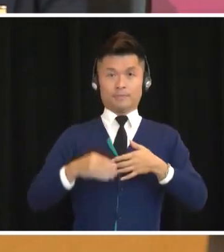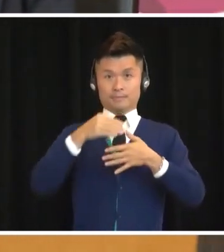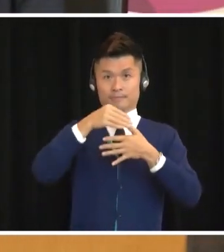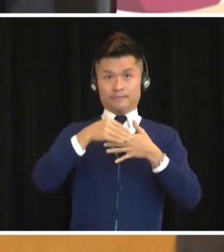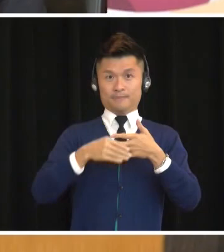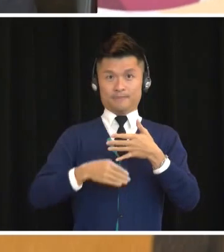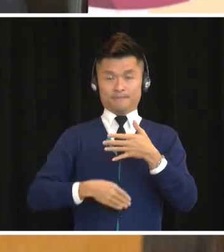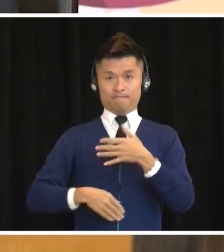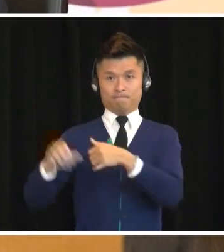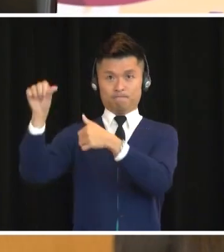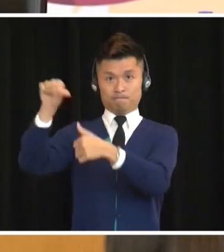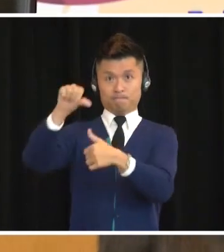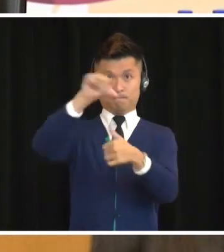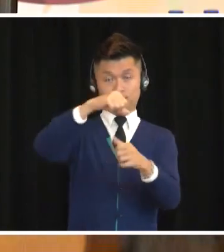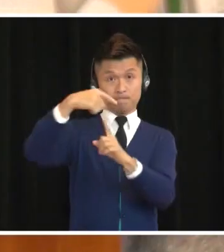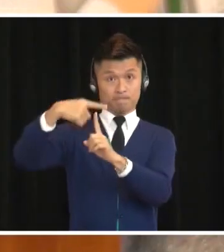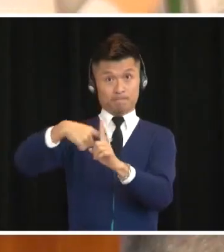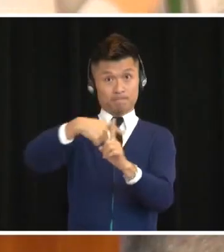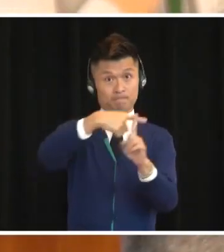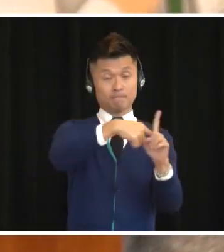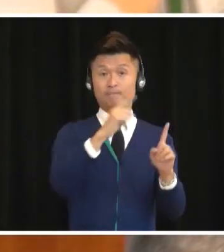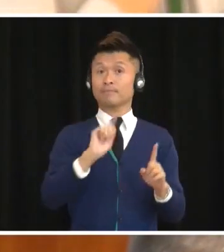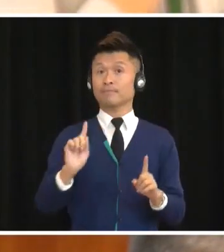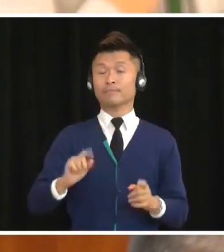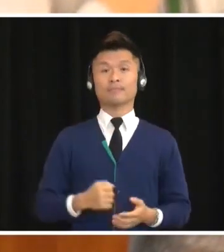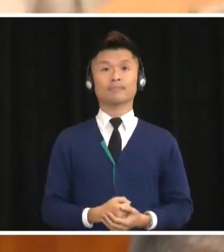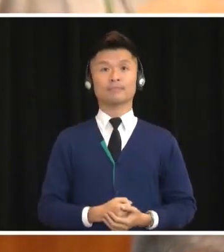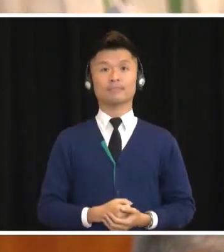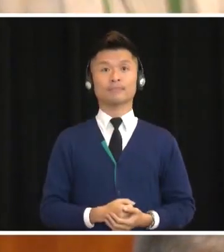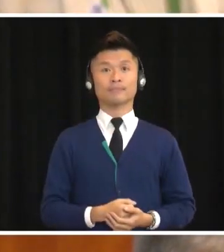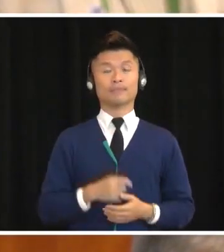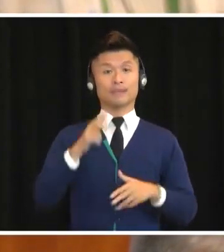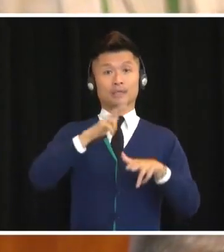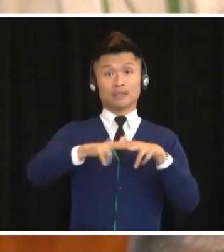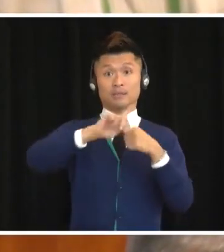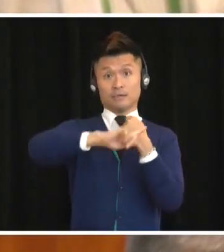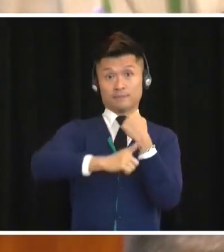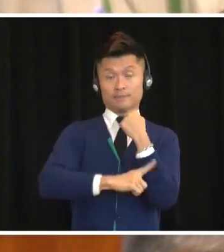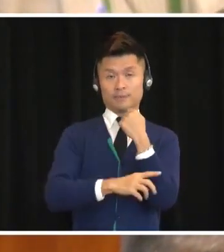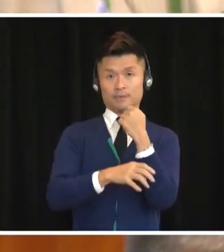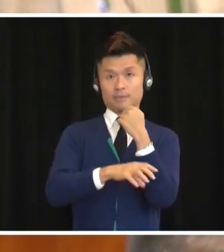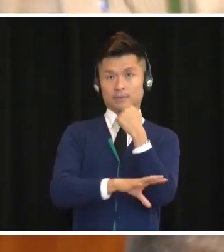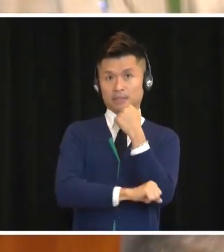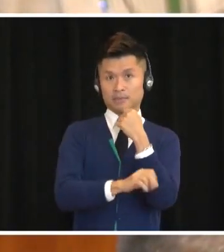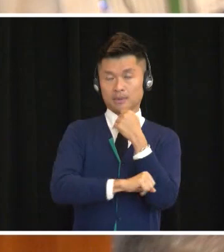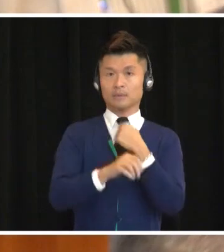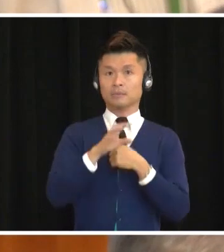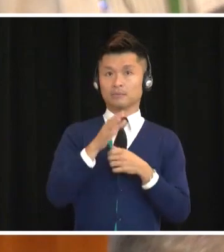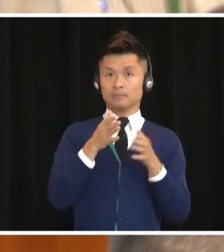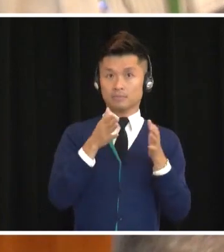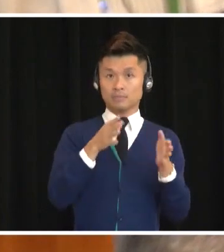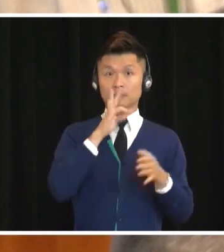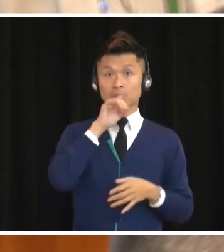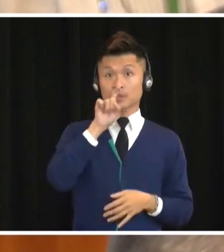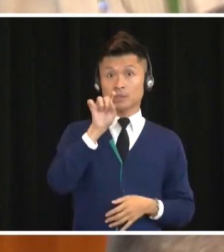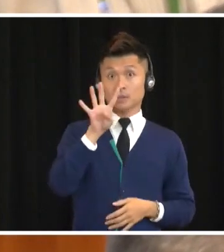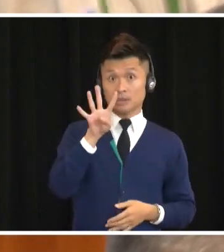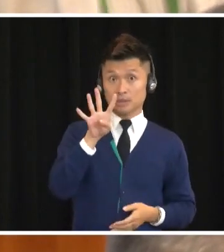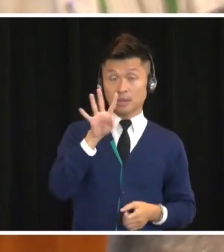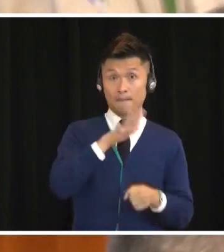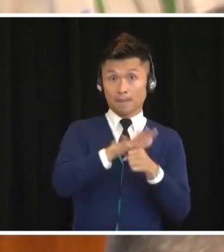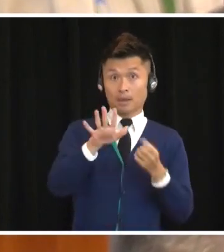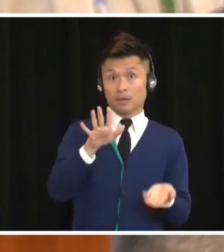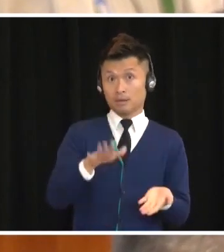What are their criminal responsibility under our law? According to the criminal